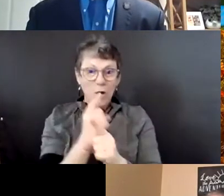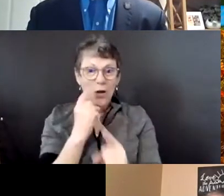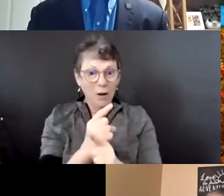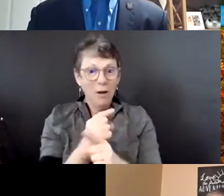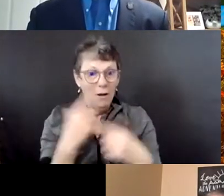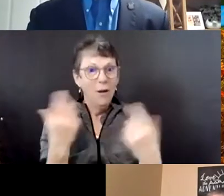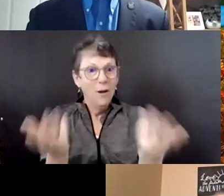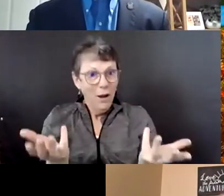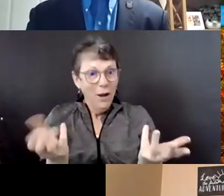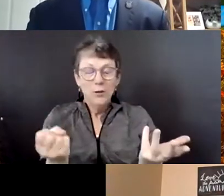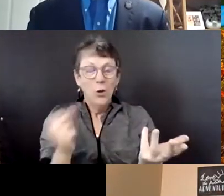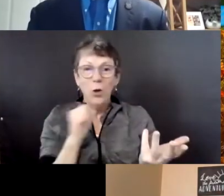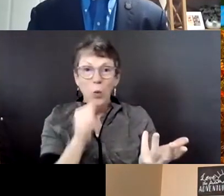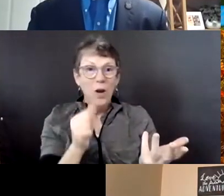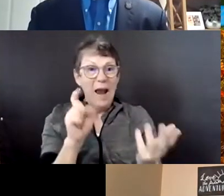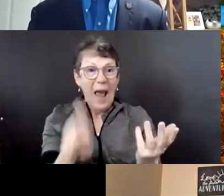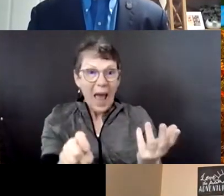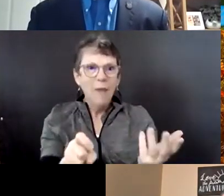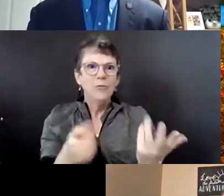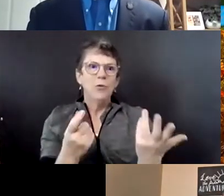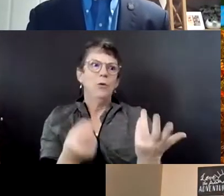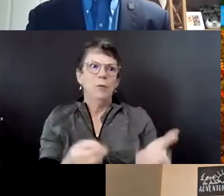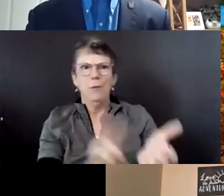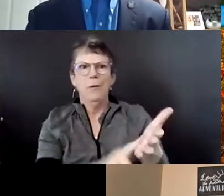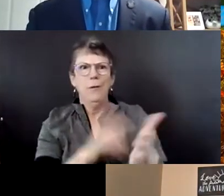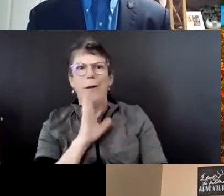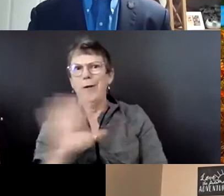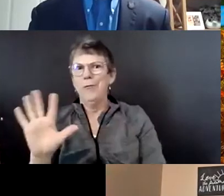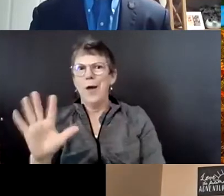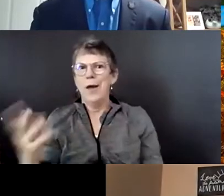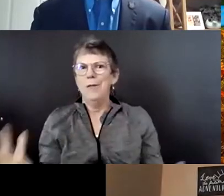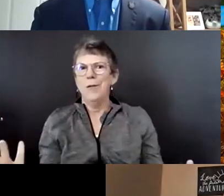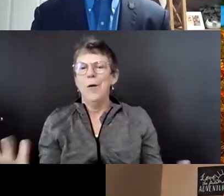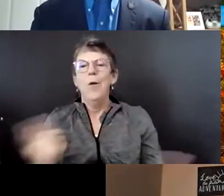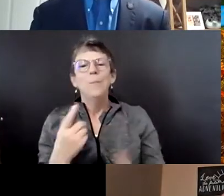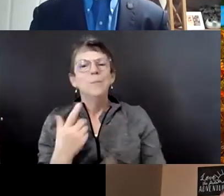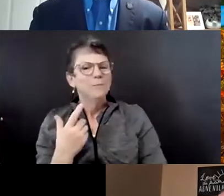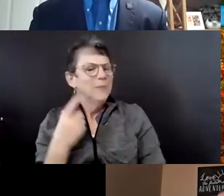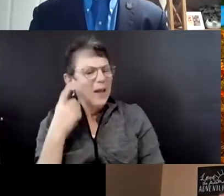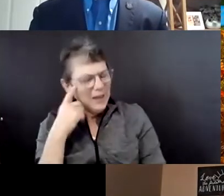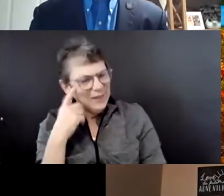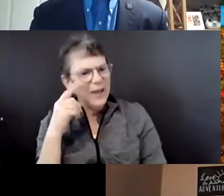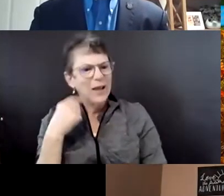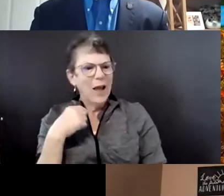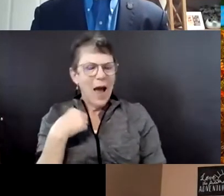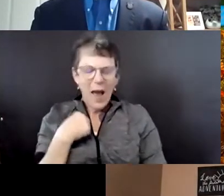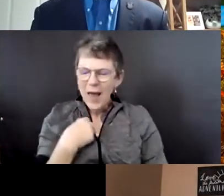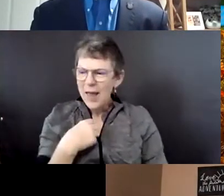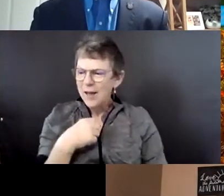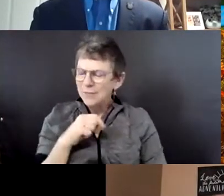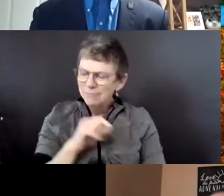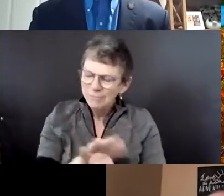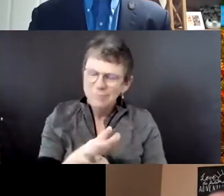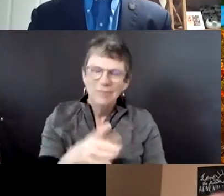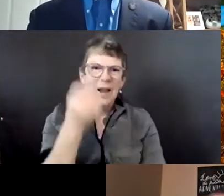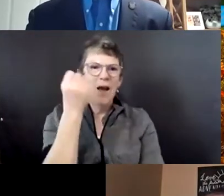that service, what would that do to our wait list too? So I completely understand, and yes,